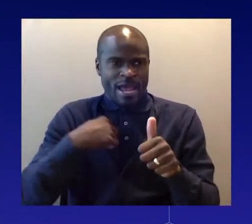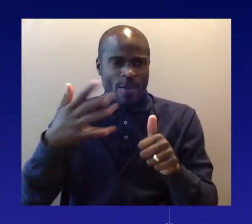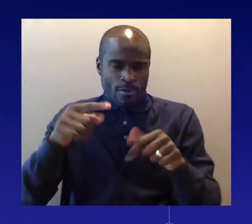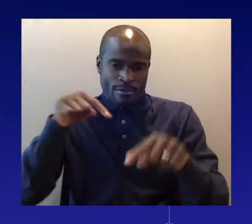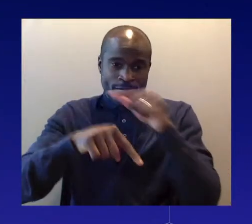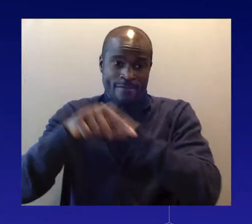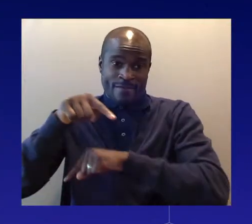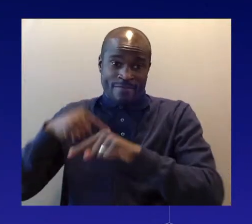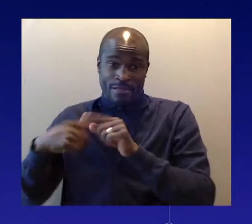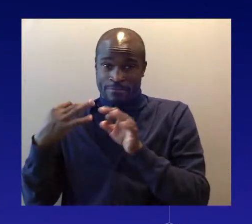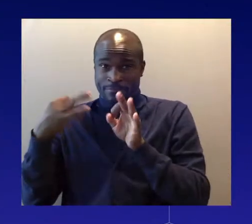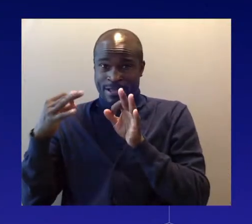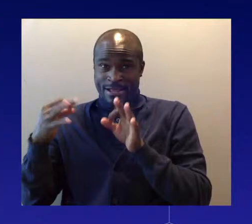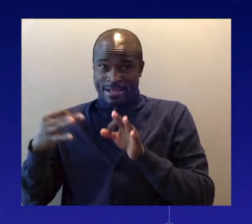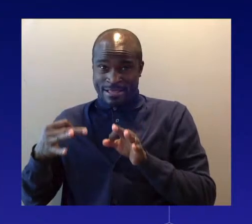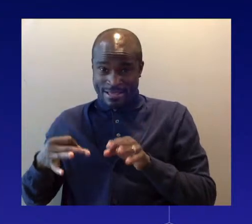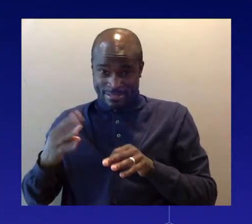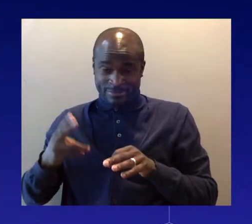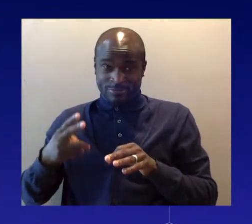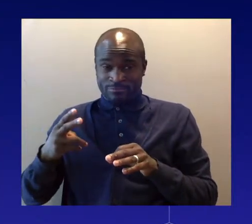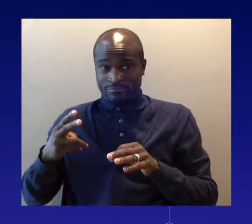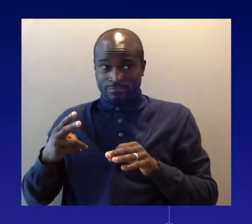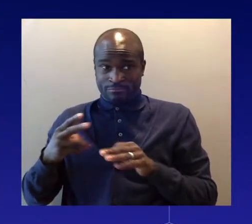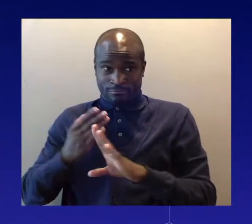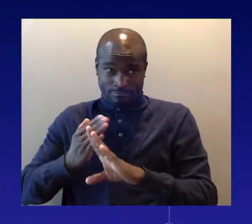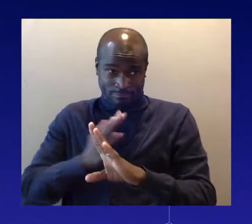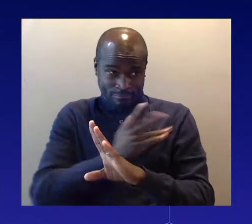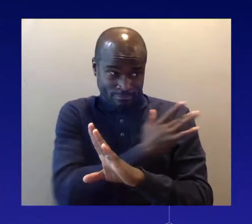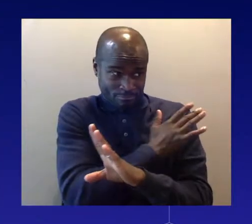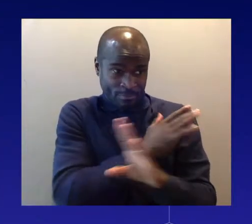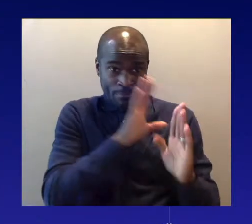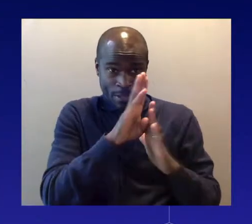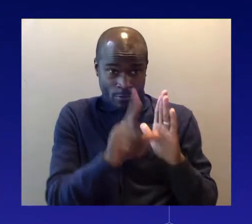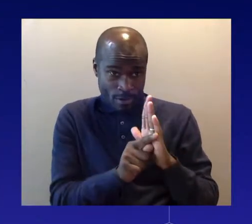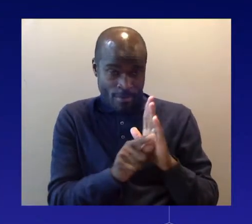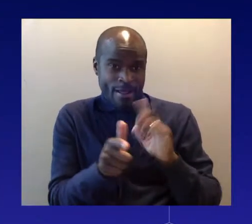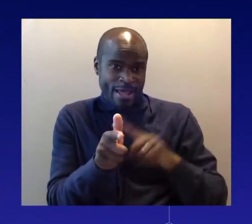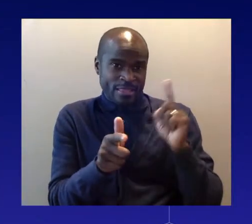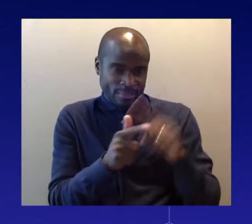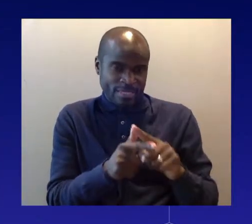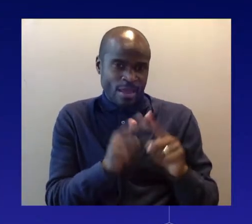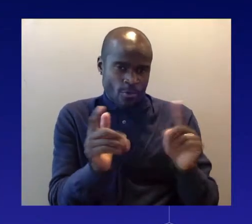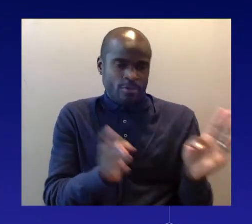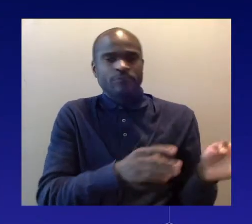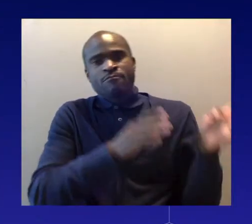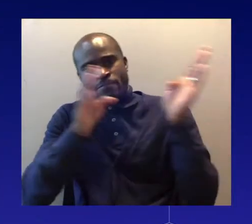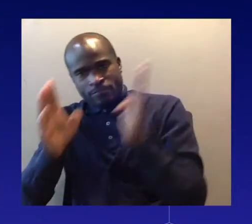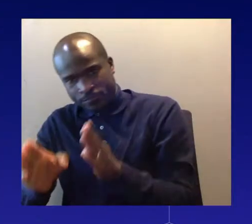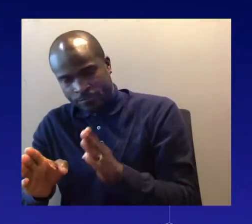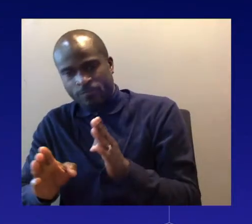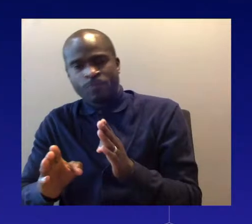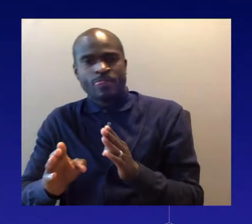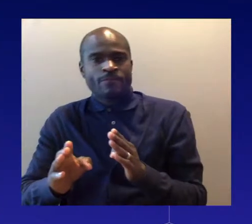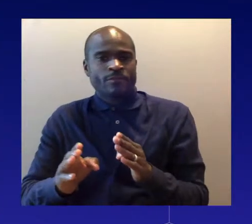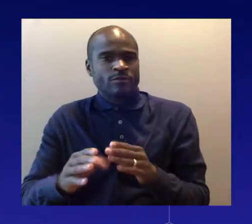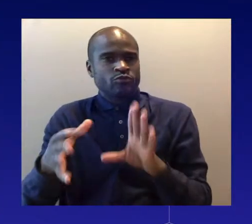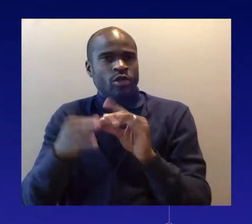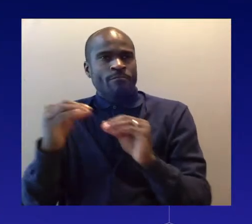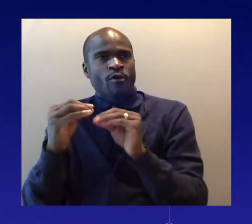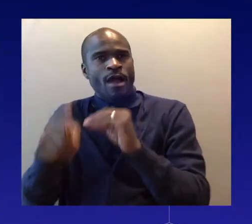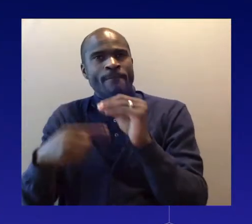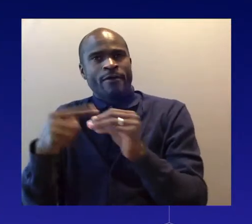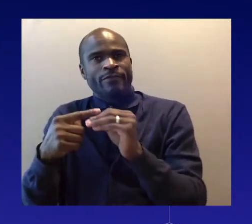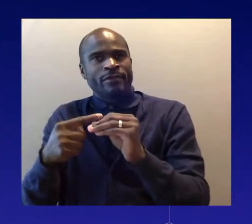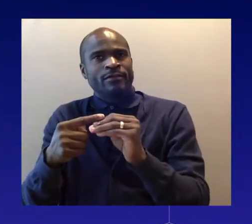piece that I think is so critical. Paradigm shift, I think, in the last 5 to 10 years around the importance of